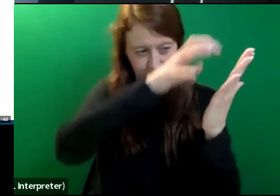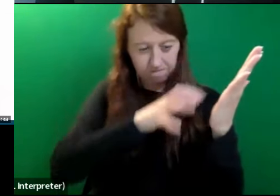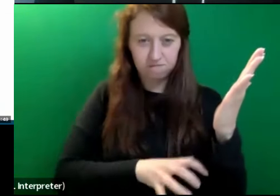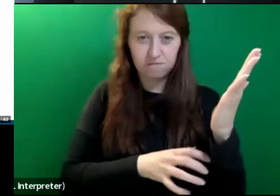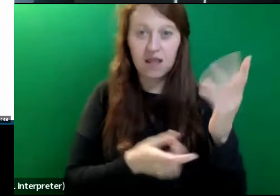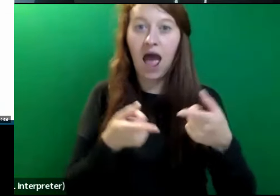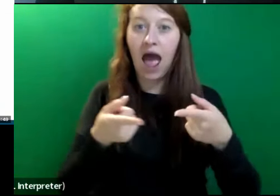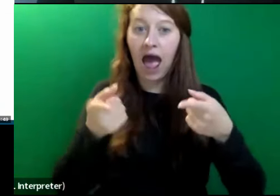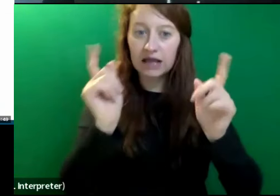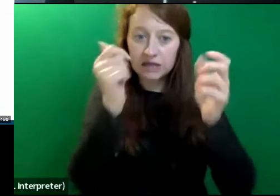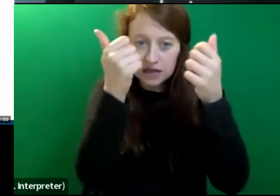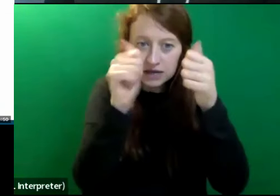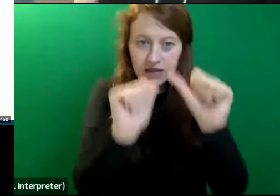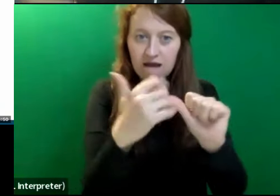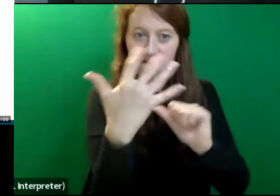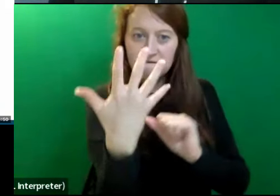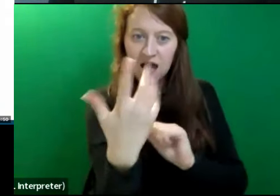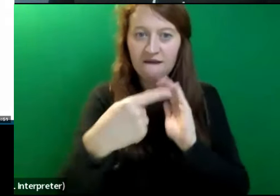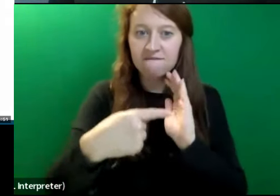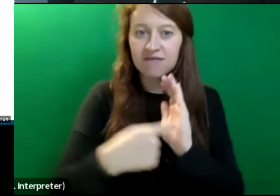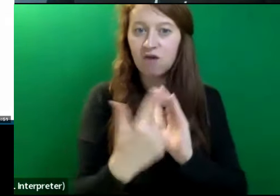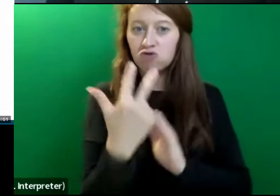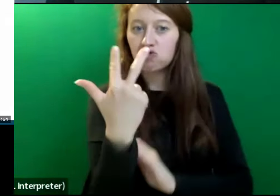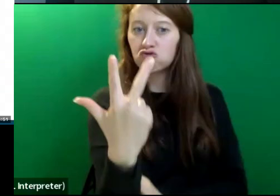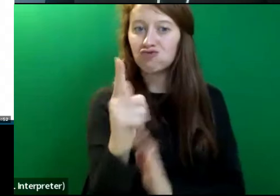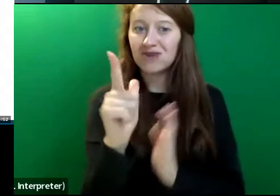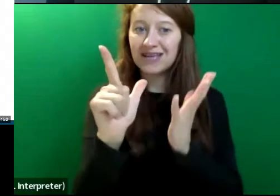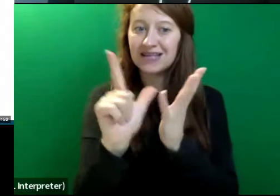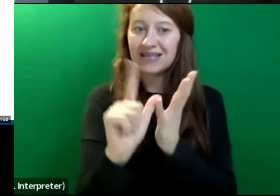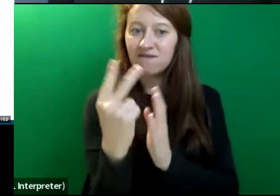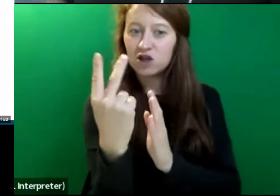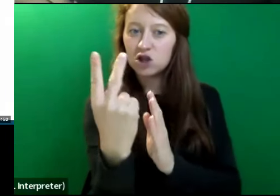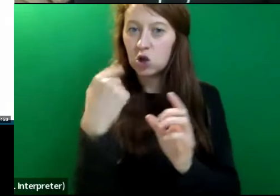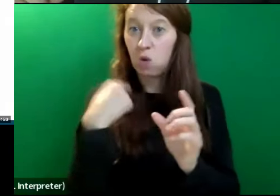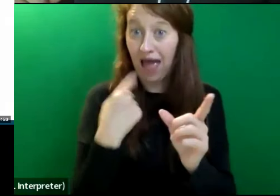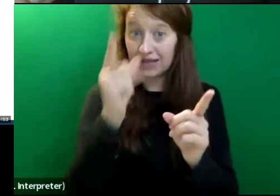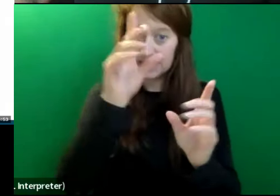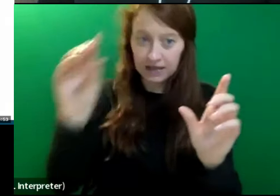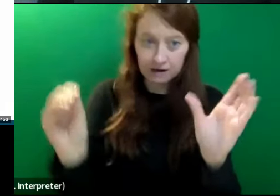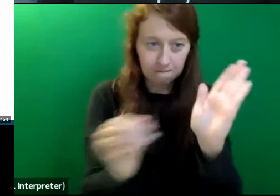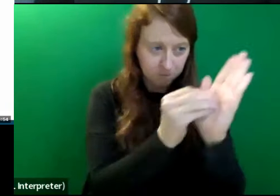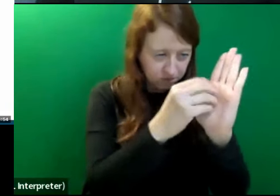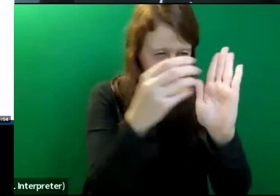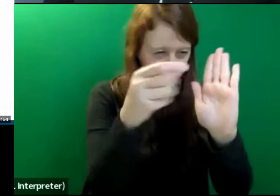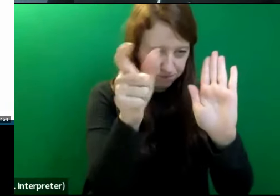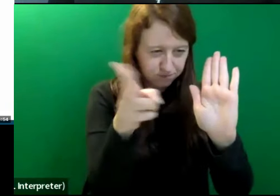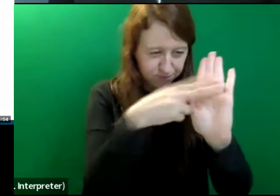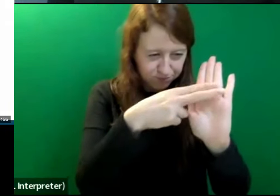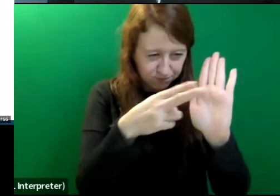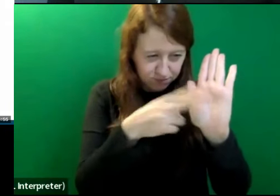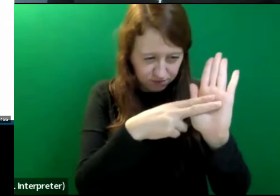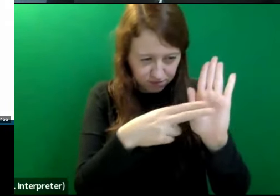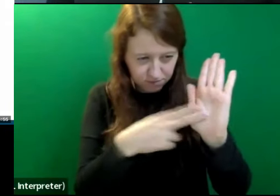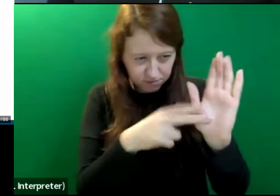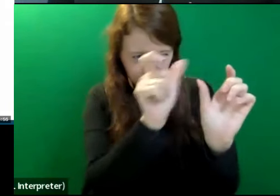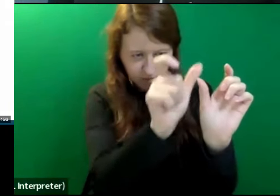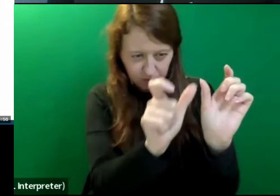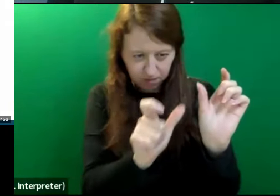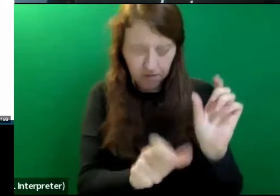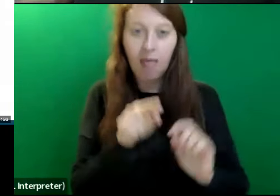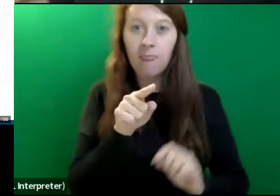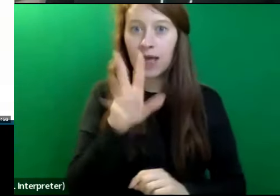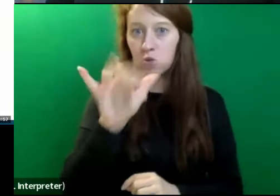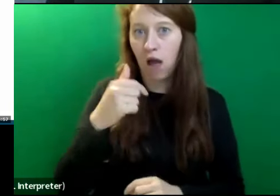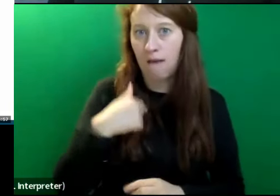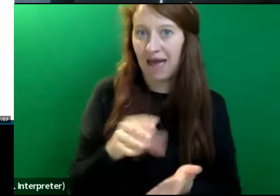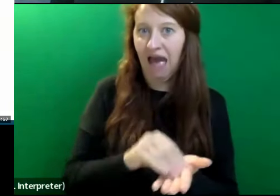5,372 annotation tokens to the corpus. And that's the reason why I only was able to use 30% of the